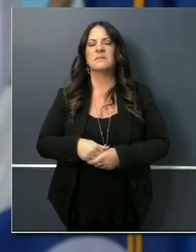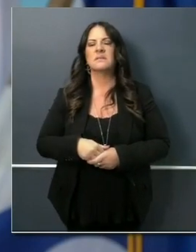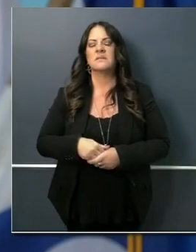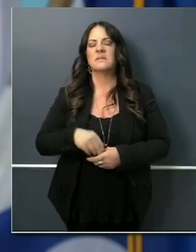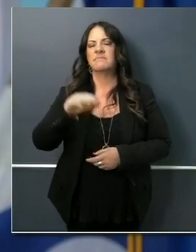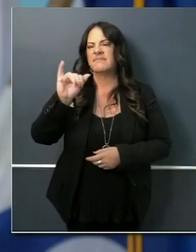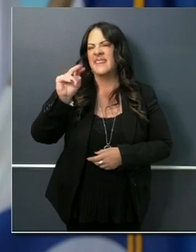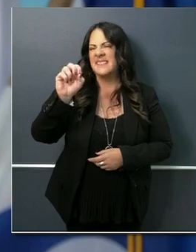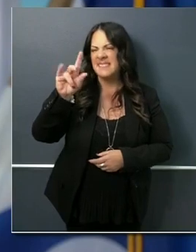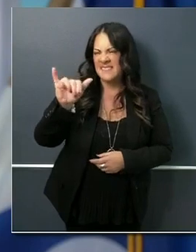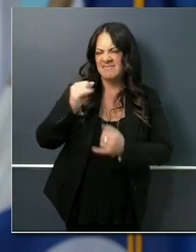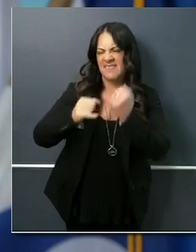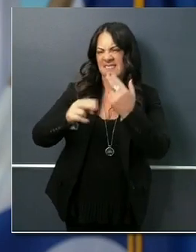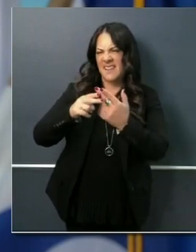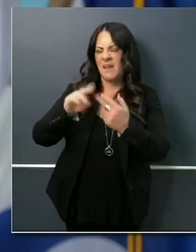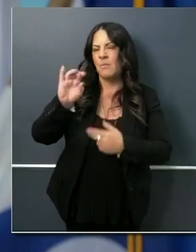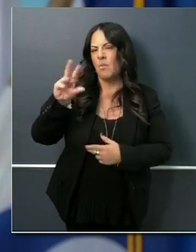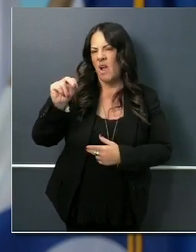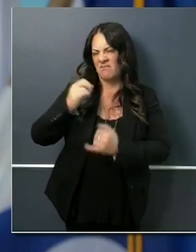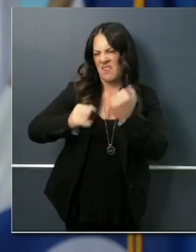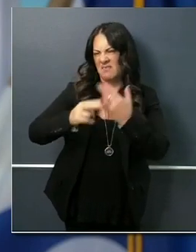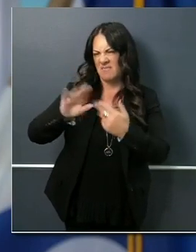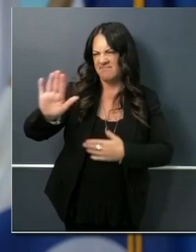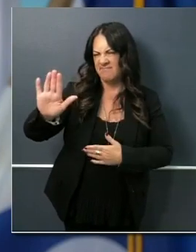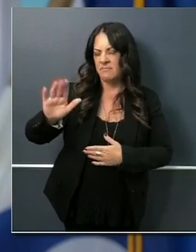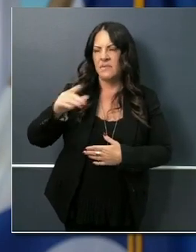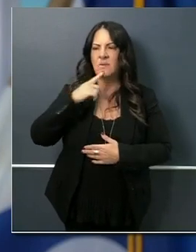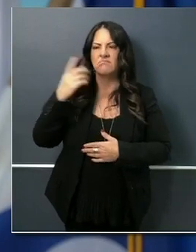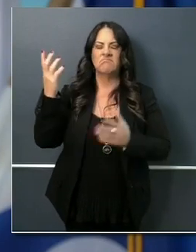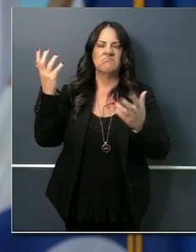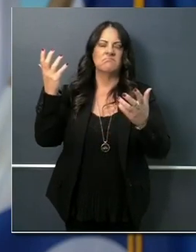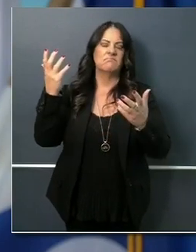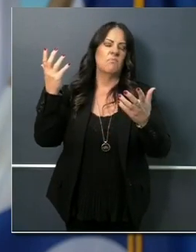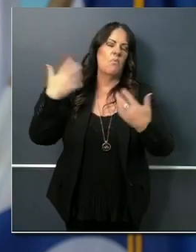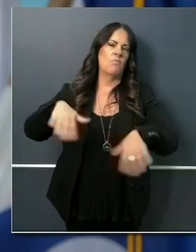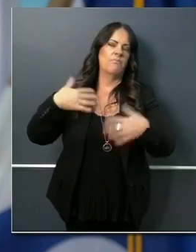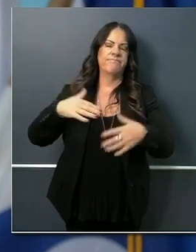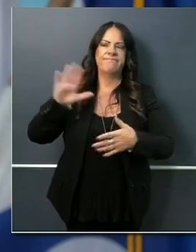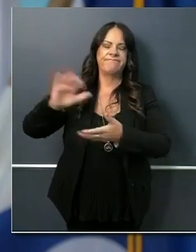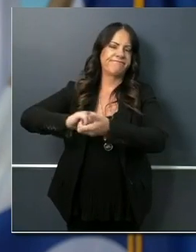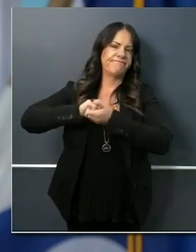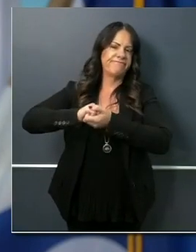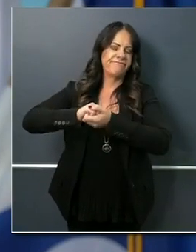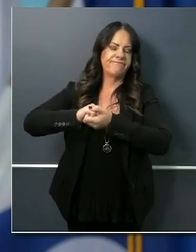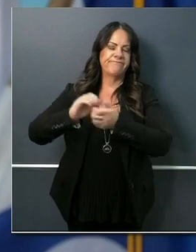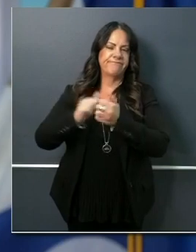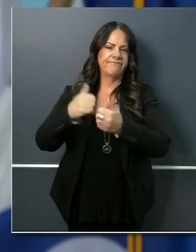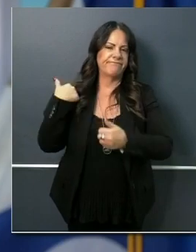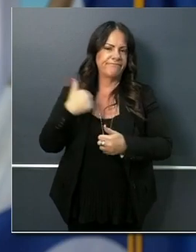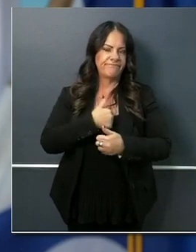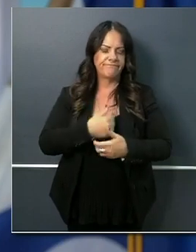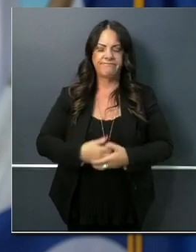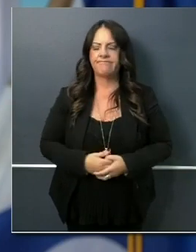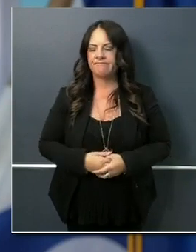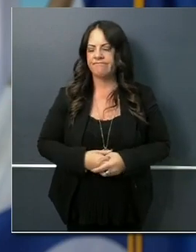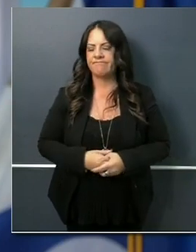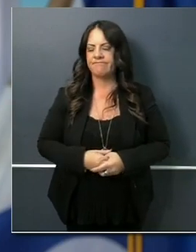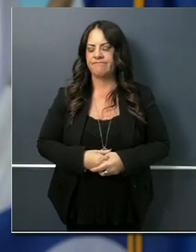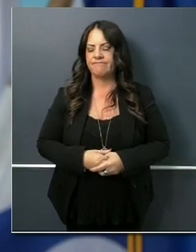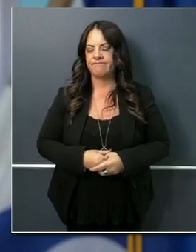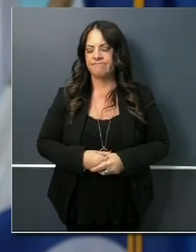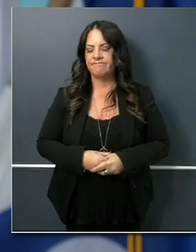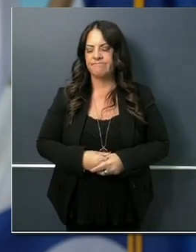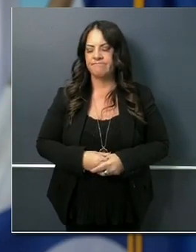just ongoing partnership, their incredible support and the collaborative spirit that, by the way, goes well